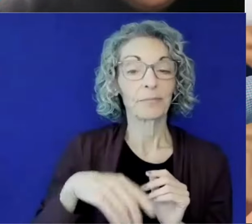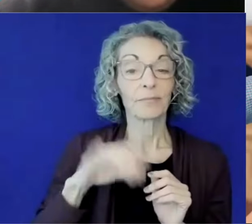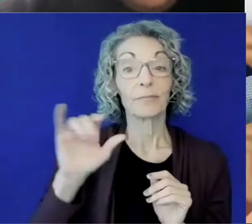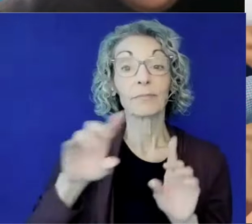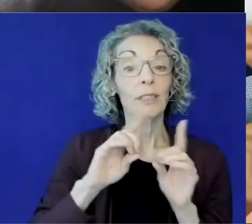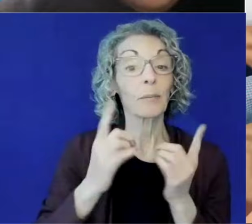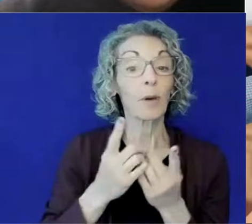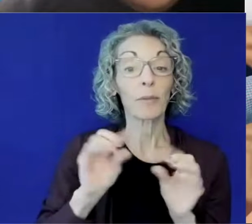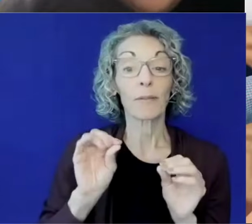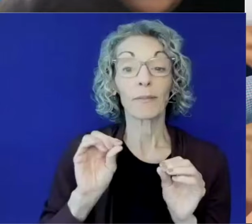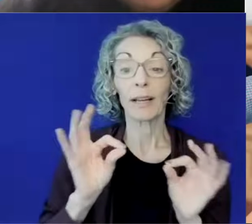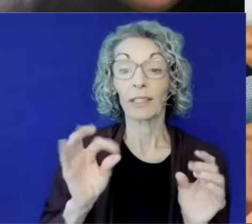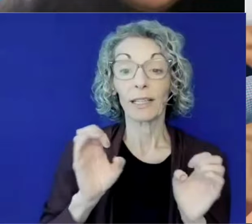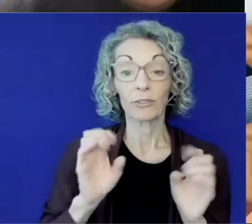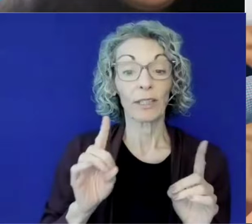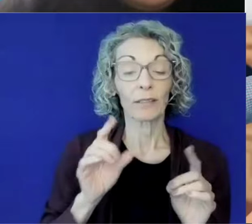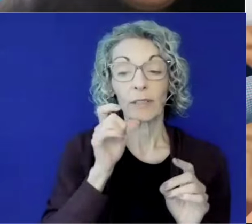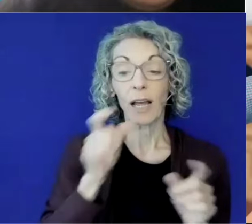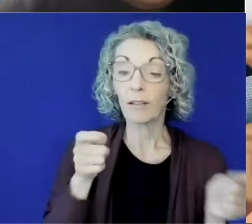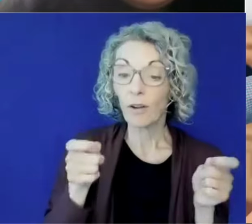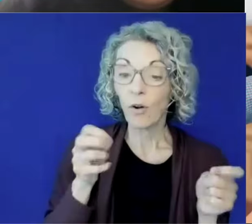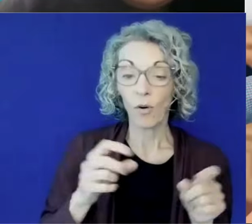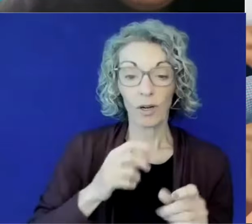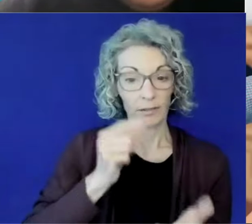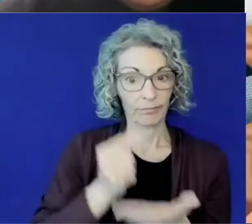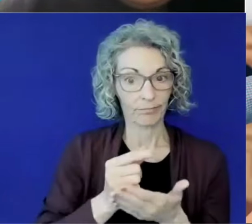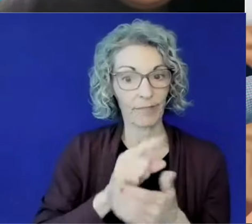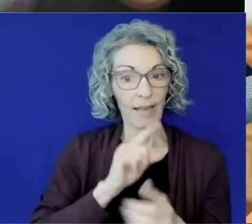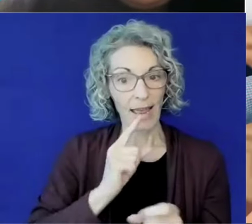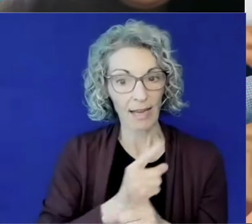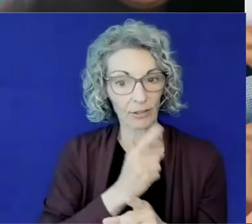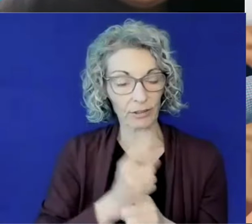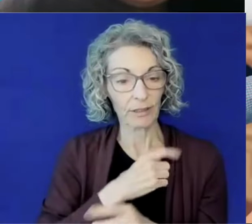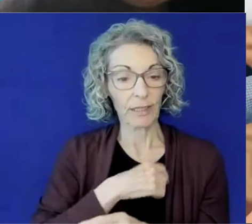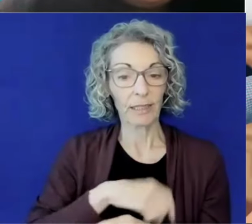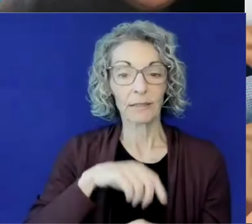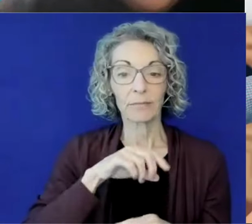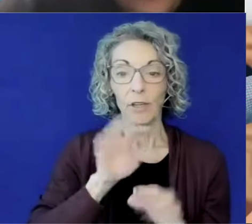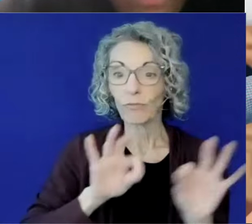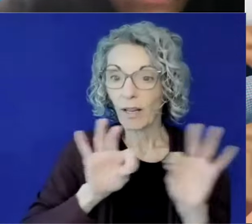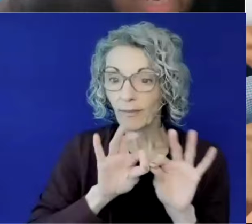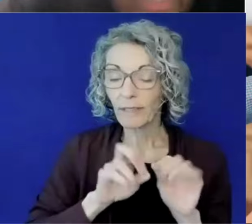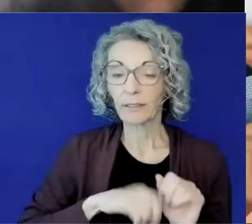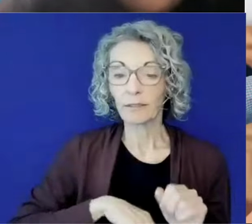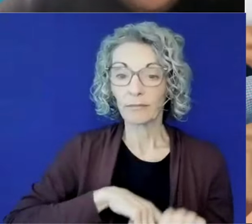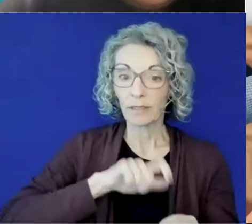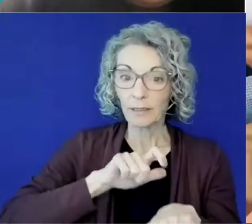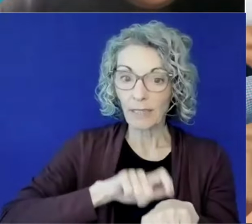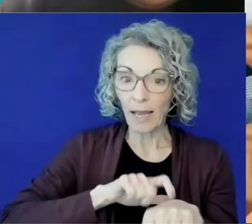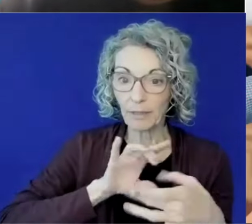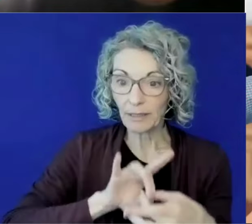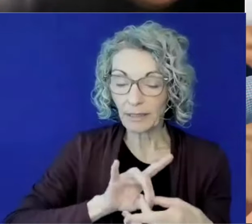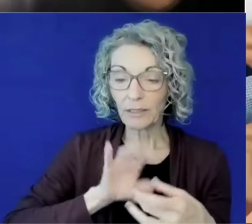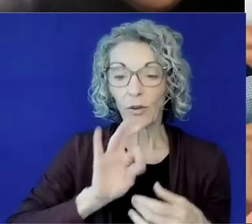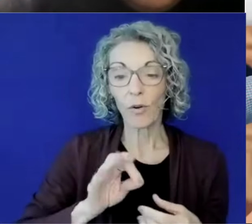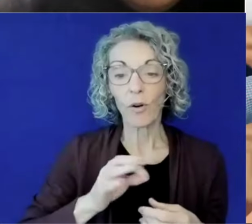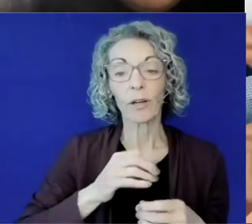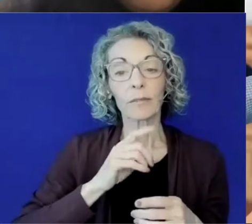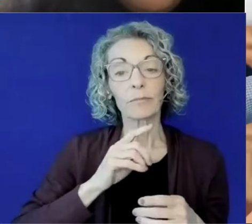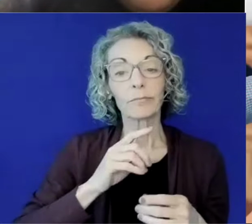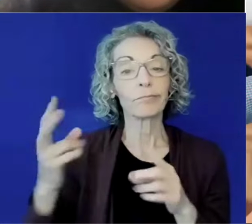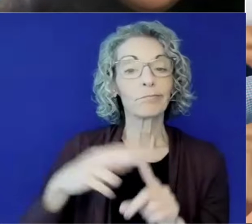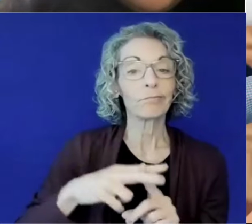not control or guarantee the accuracy, relevance, timeliness, or completeness of this outside information. The